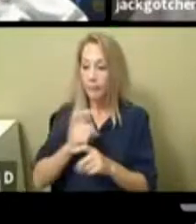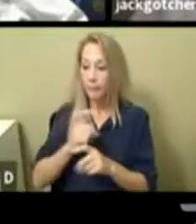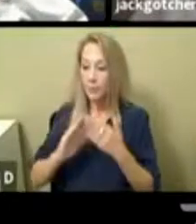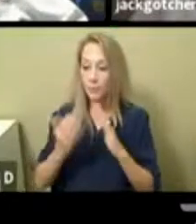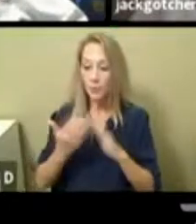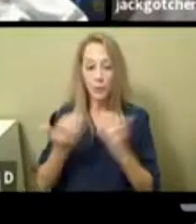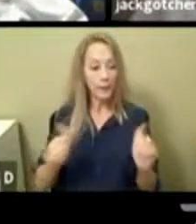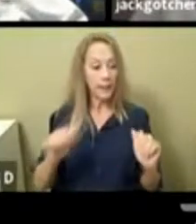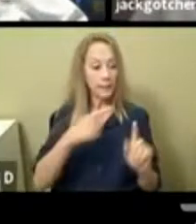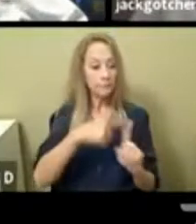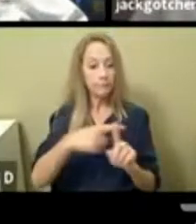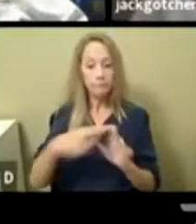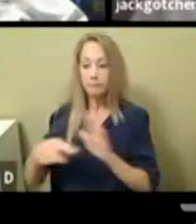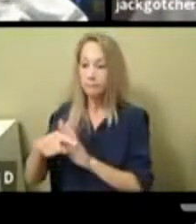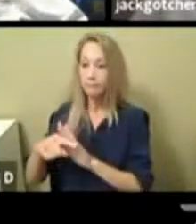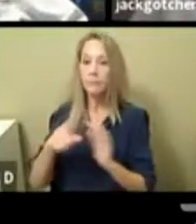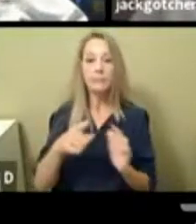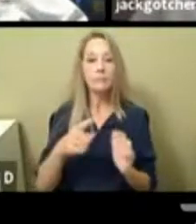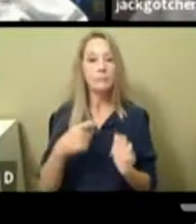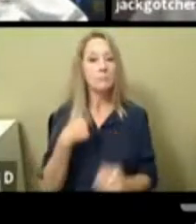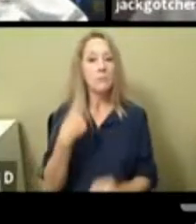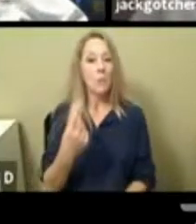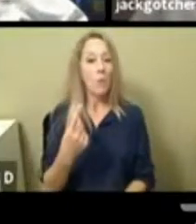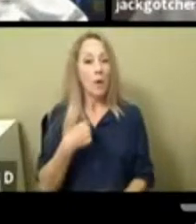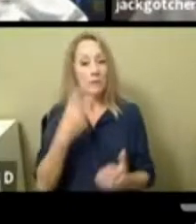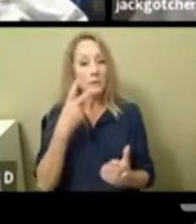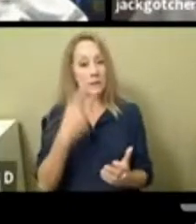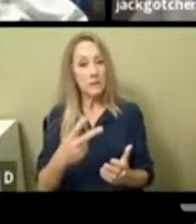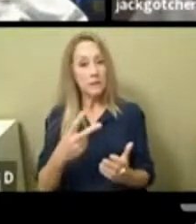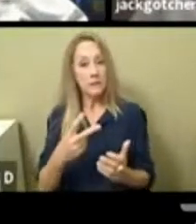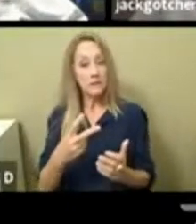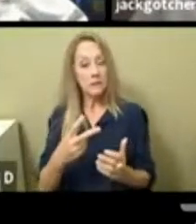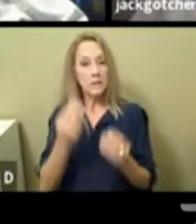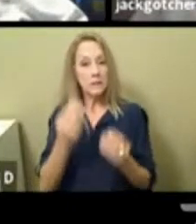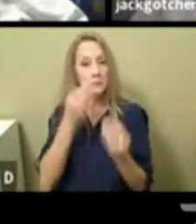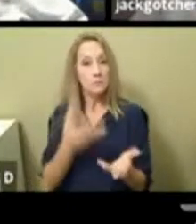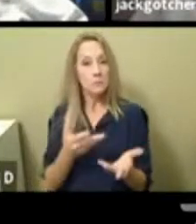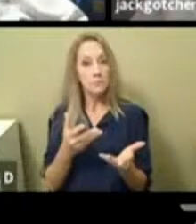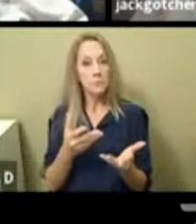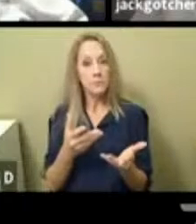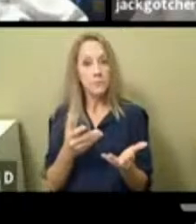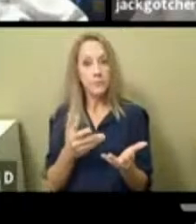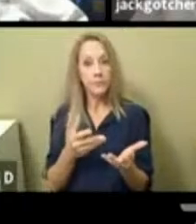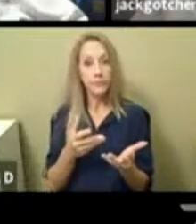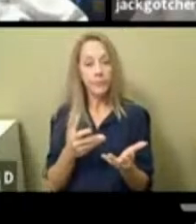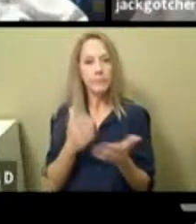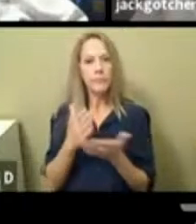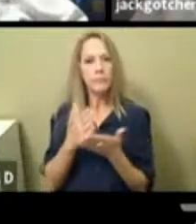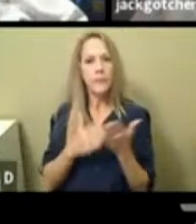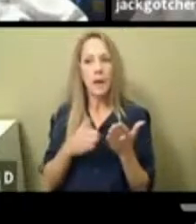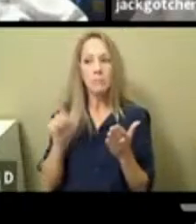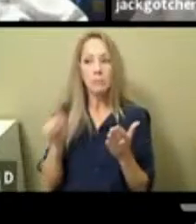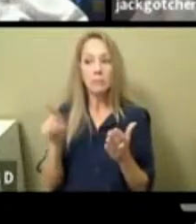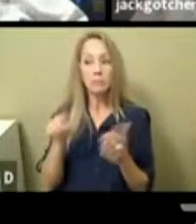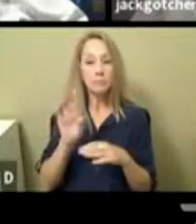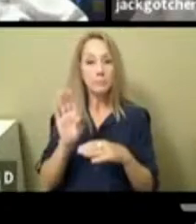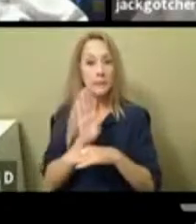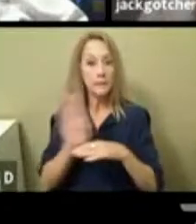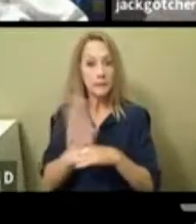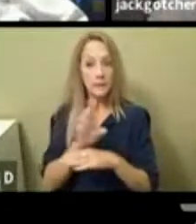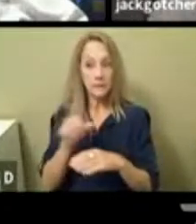The only information we've had that I've seen is that some of the businesses that